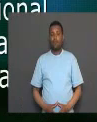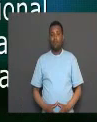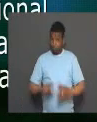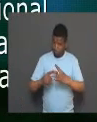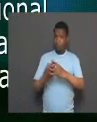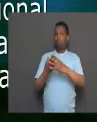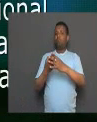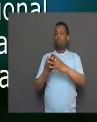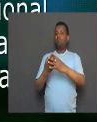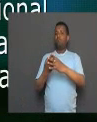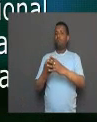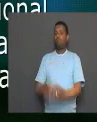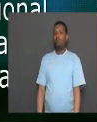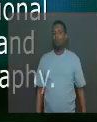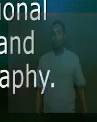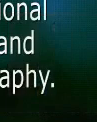Begin.